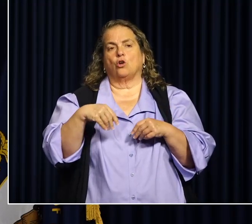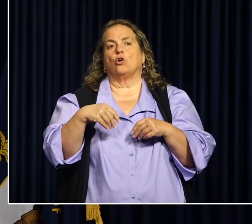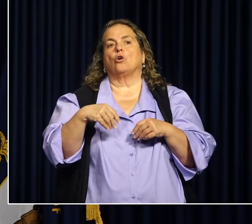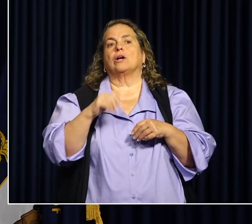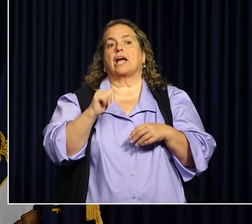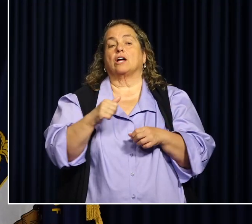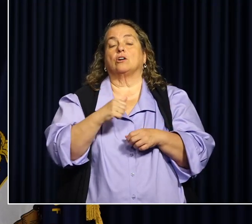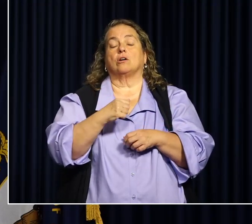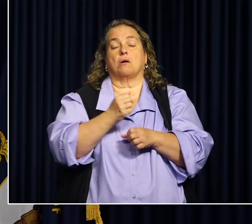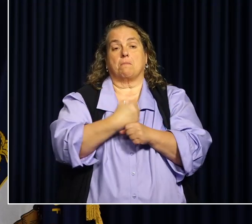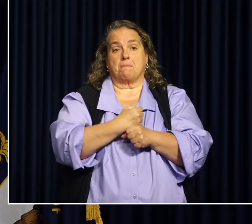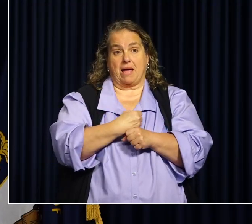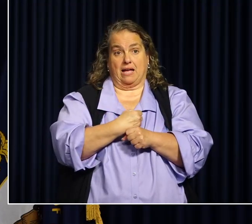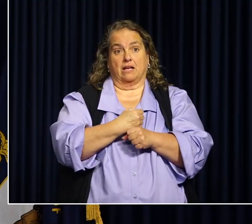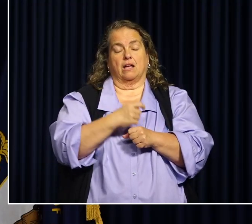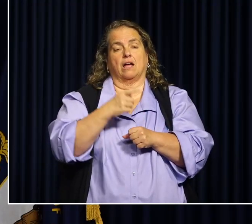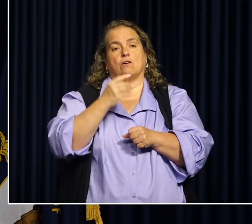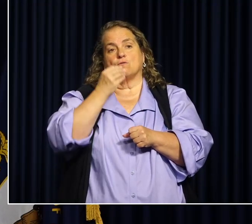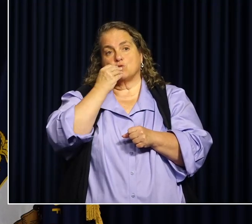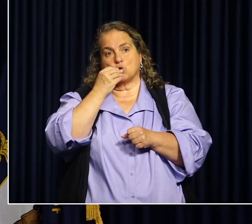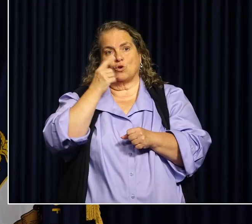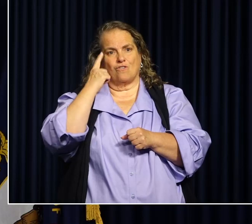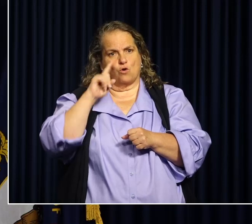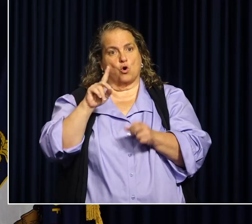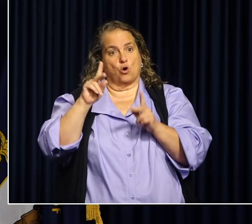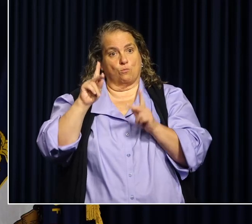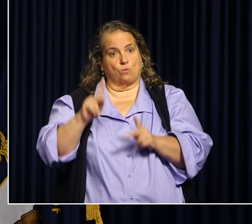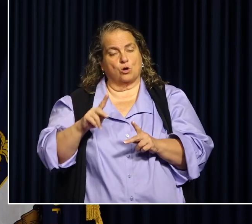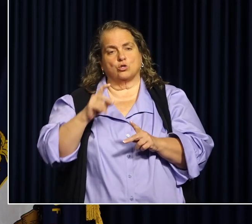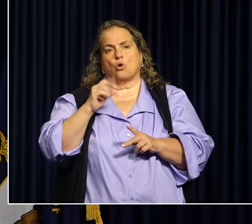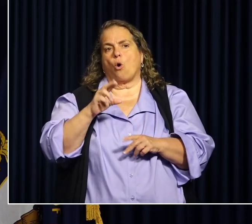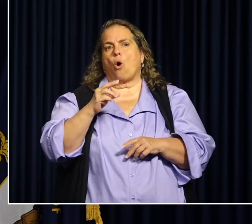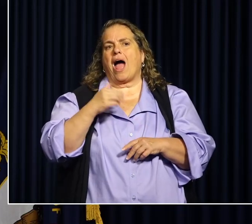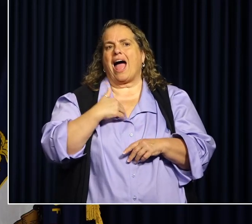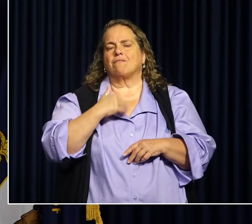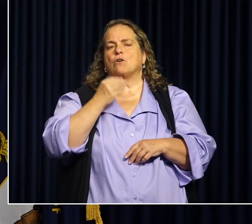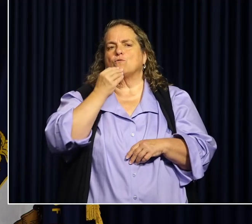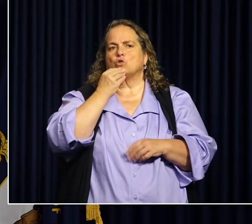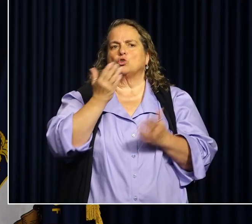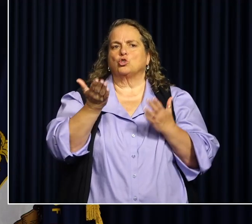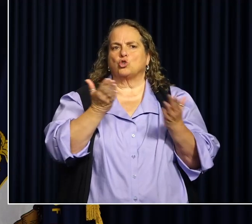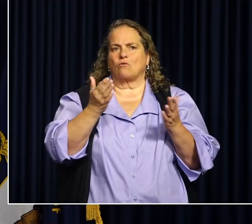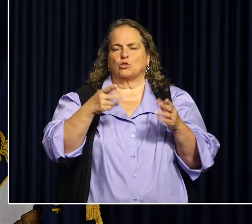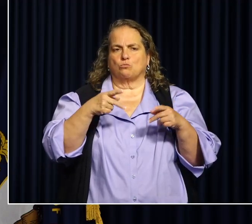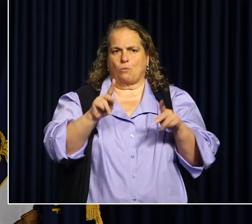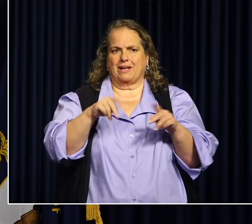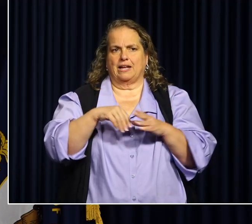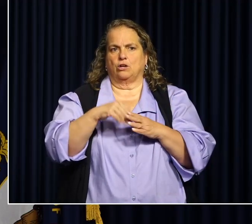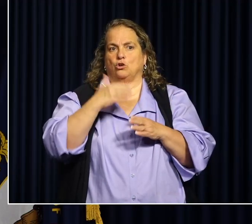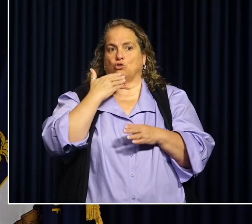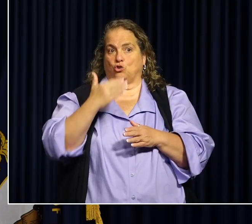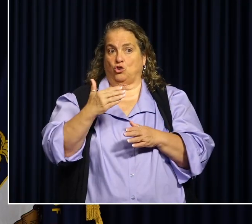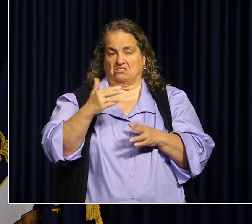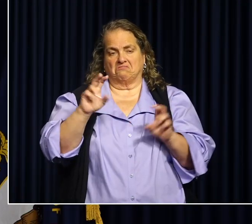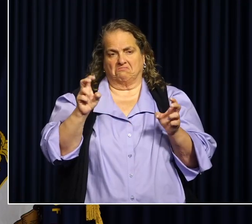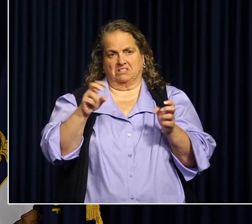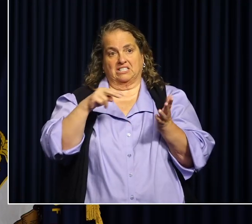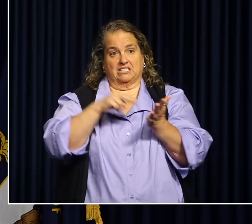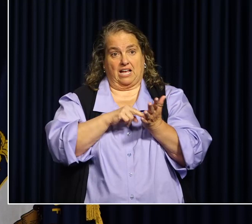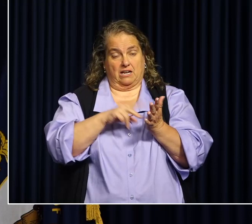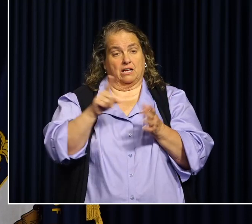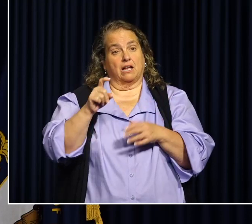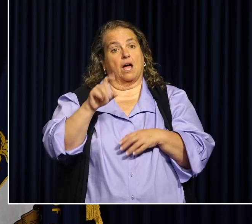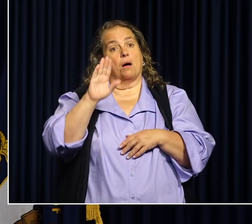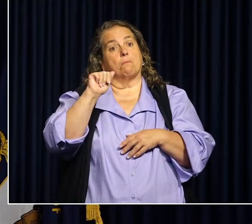human consumption, including any establishment holding a food service permit in good standing. What I'm wondering is, does a bar